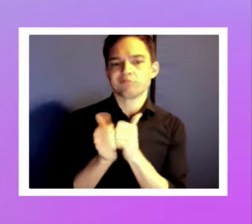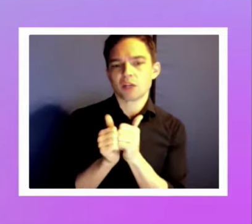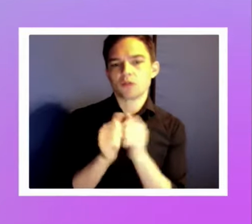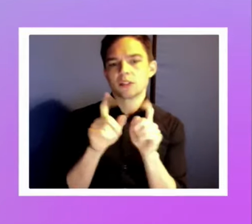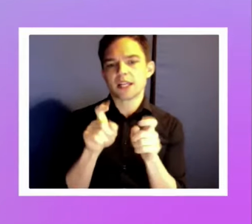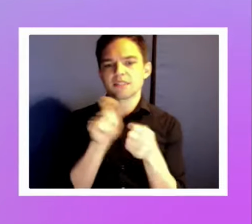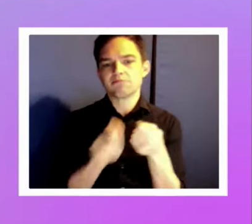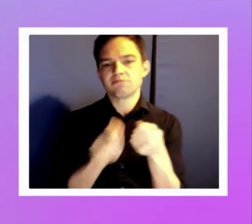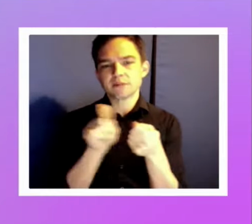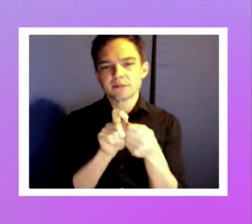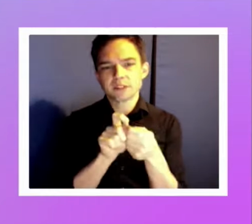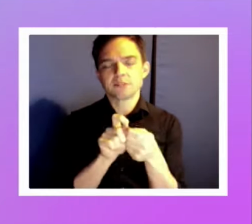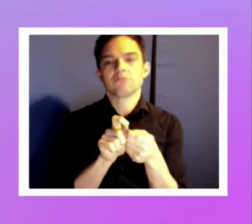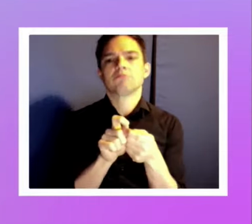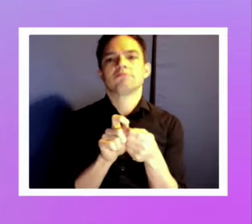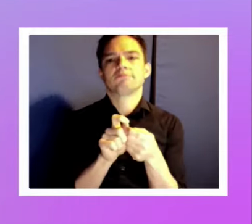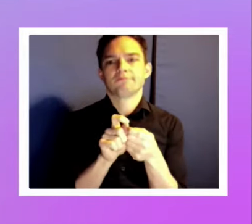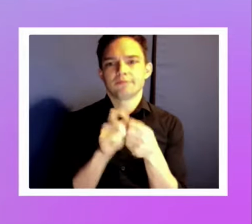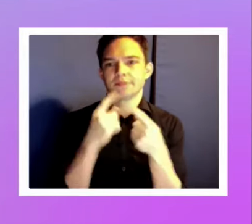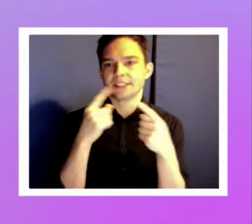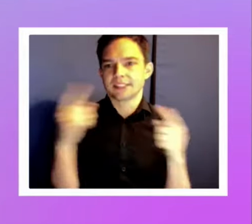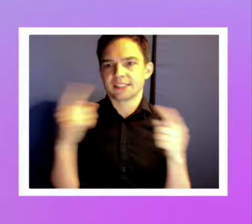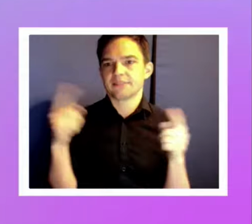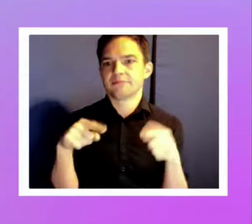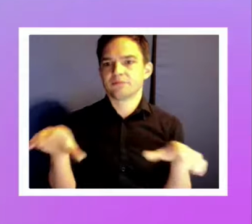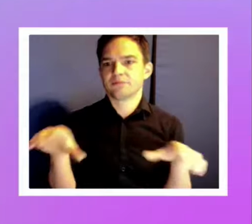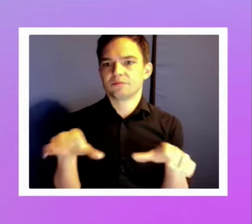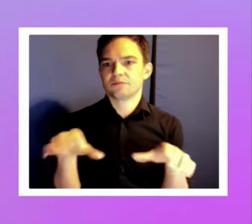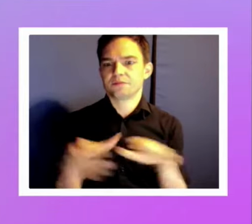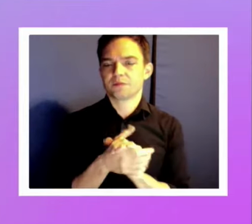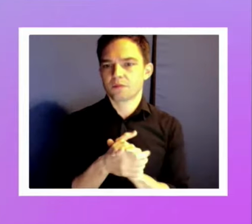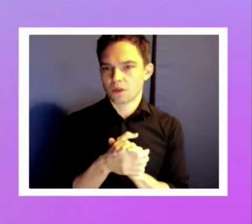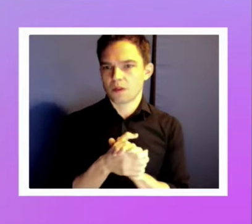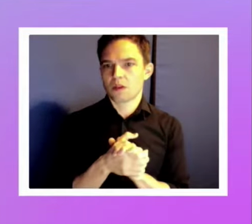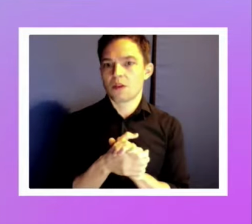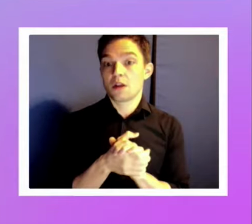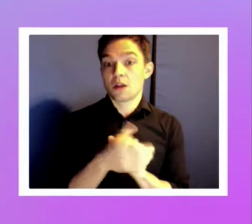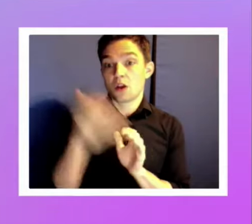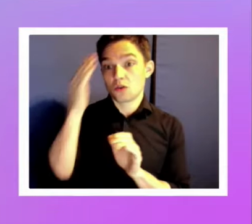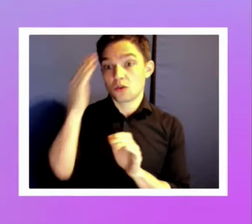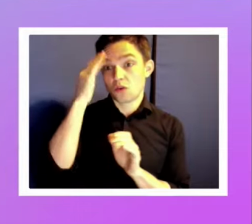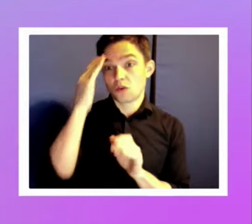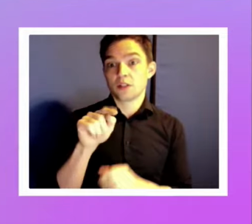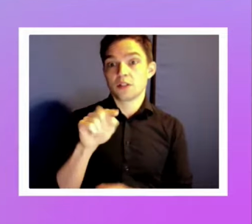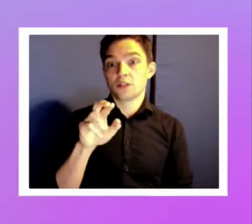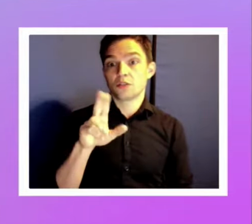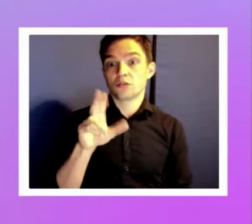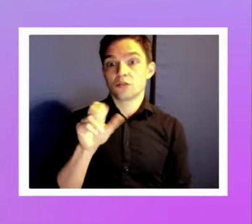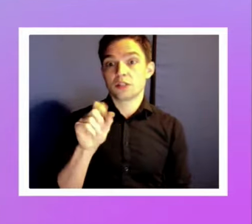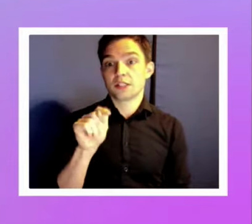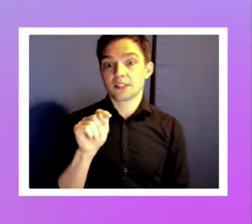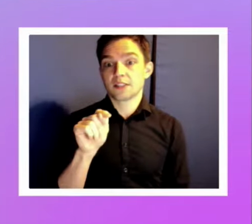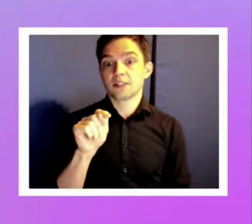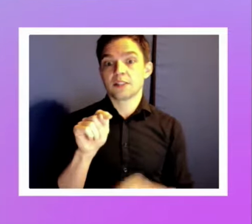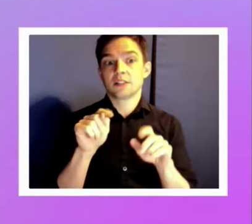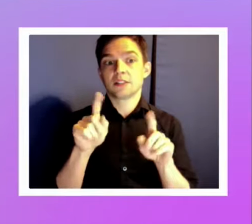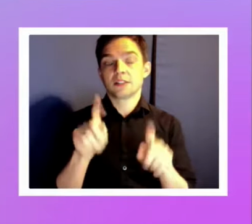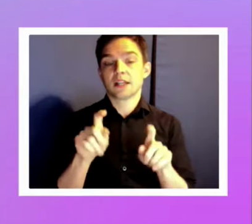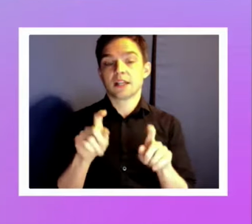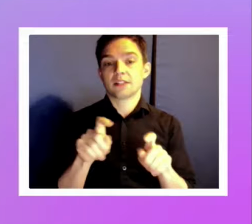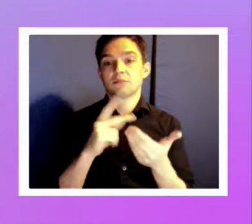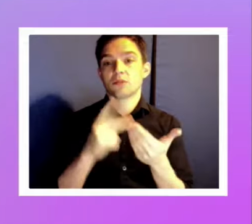particular success criteria. A fairly well-known one is the Trusted Tester program,